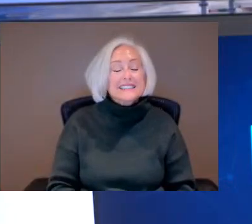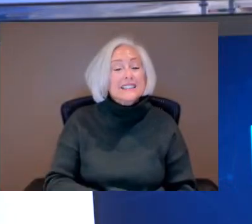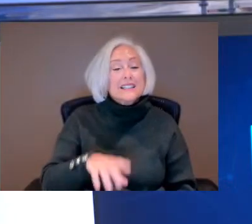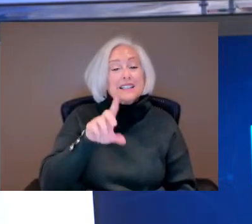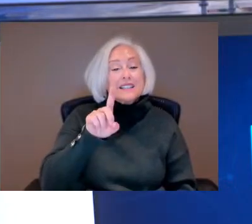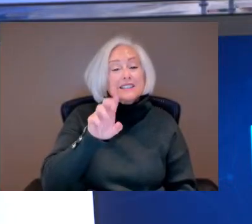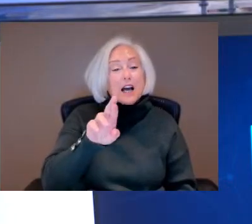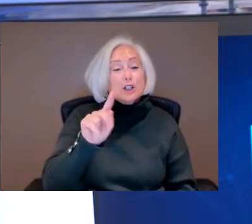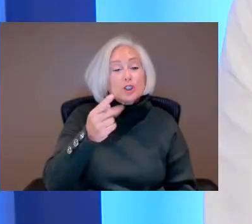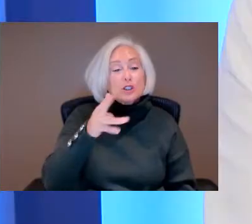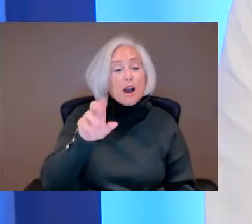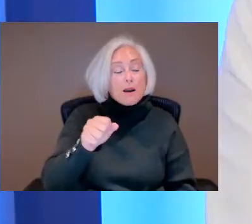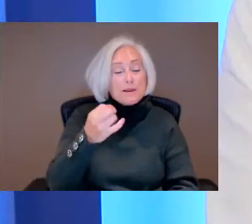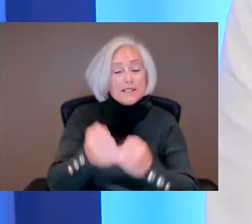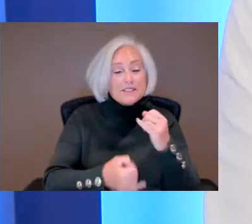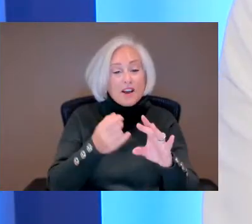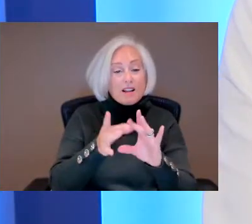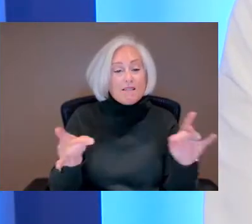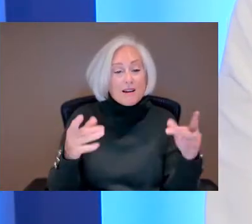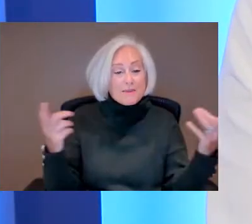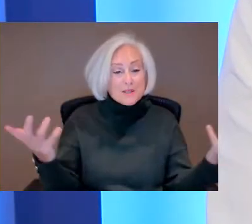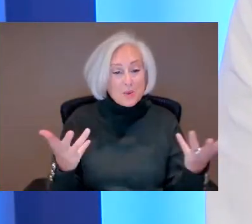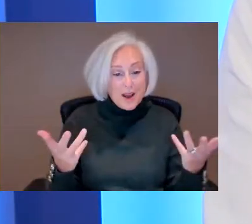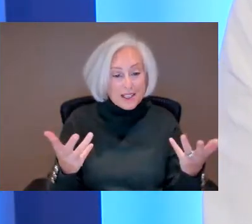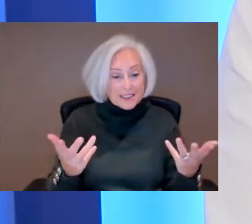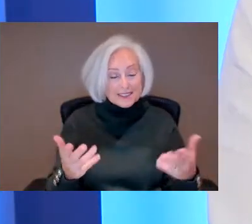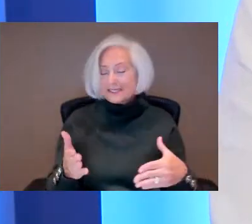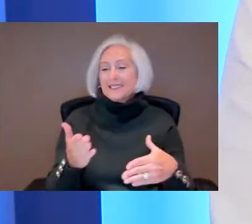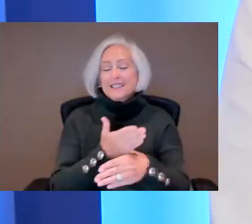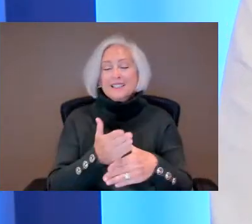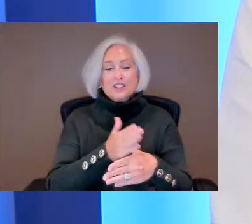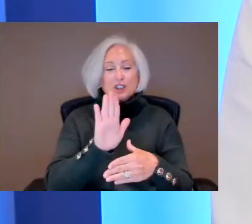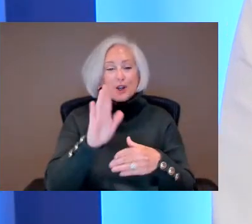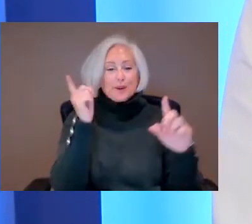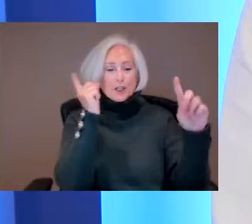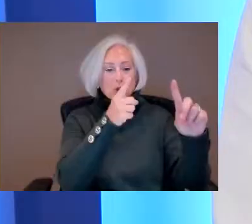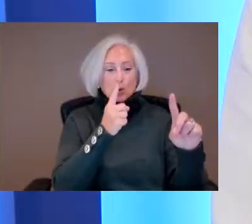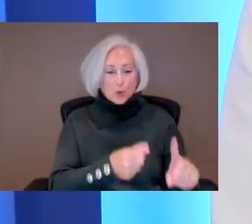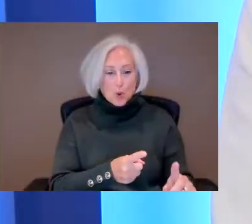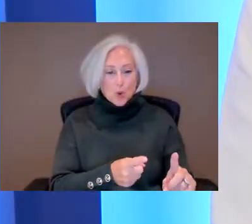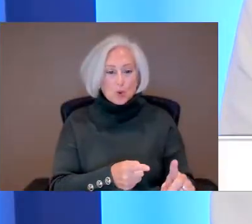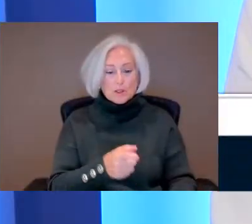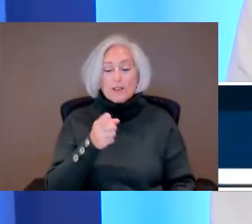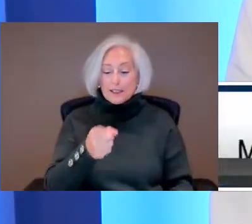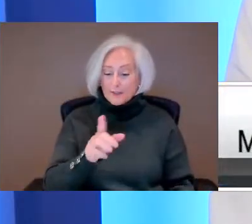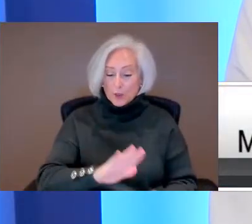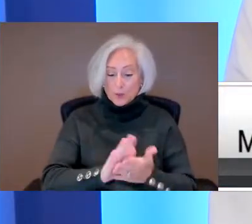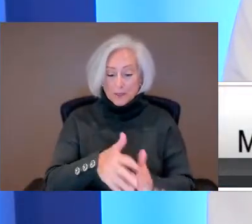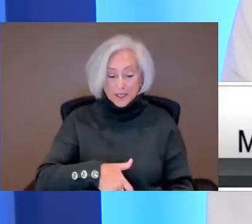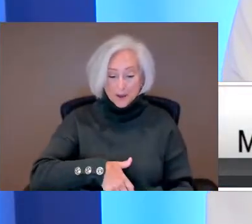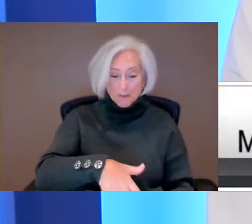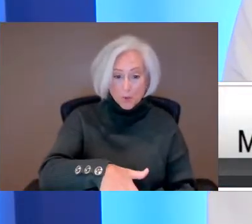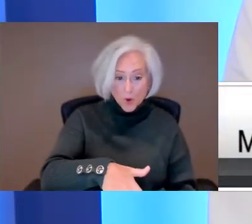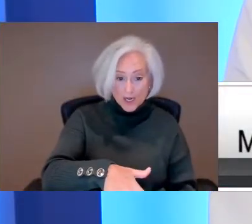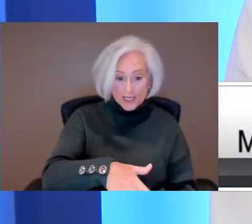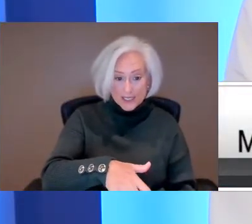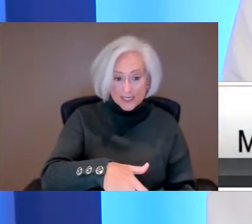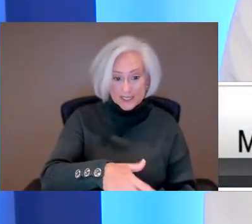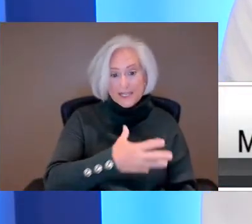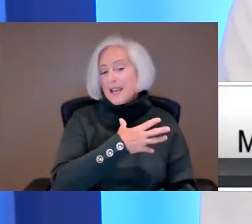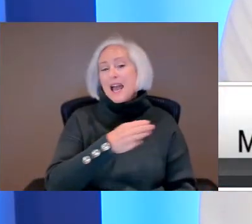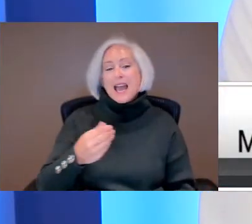I think ultimately just sharing your goals. If you do become pregnant and do have this terrible